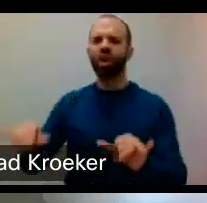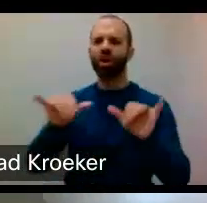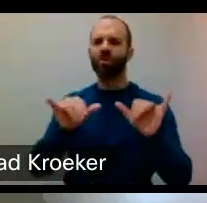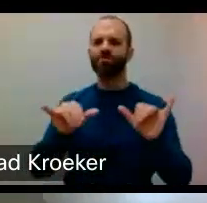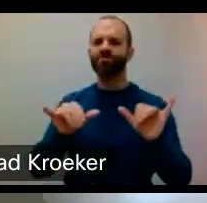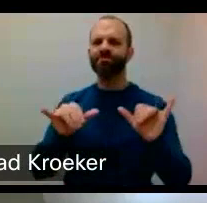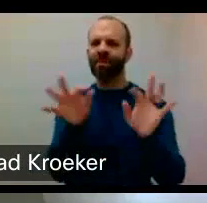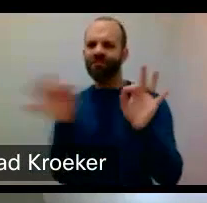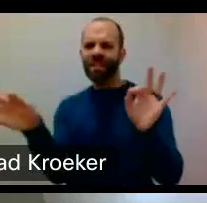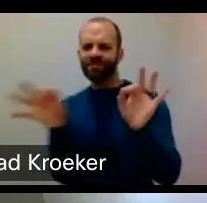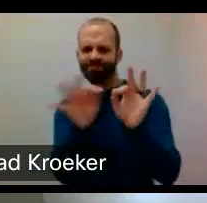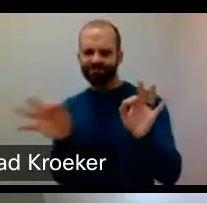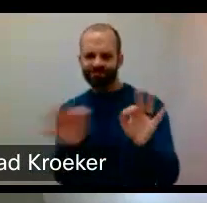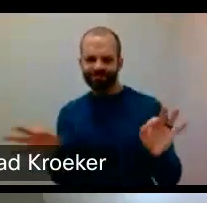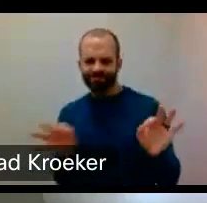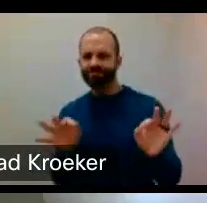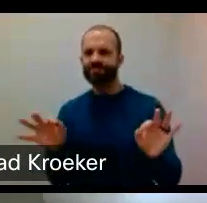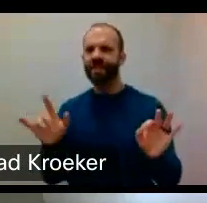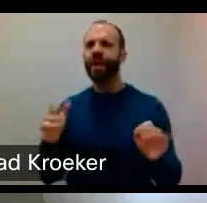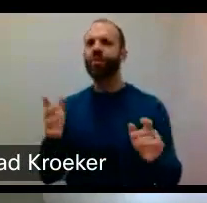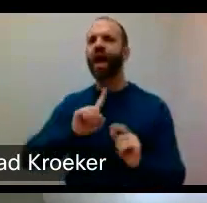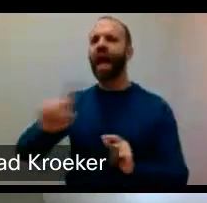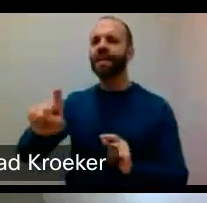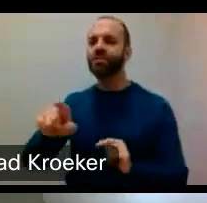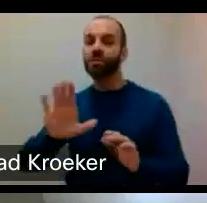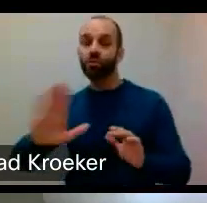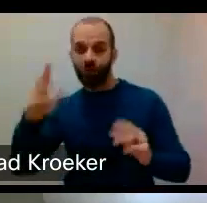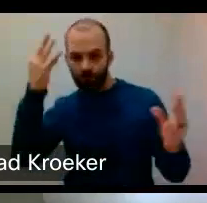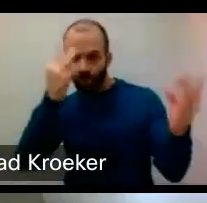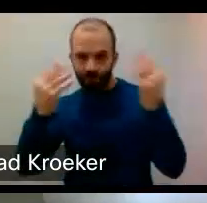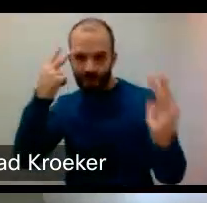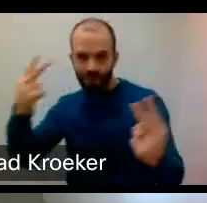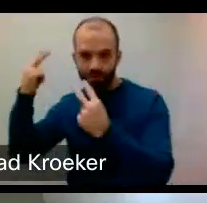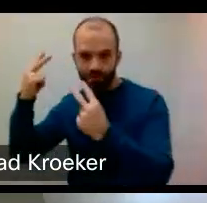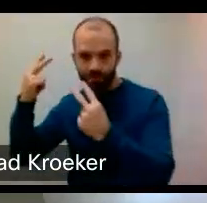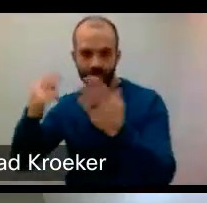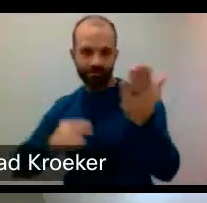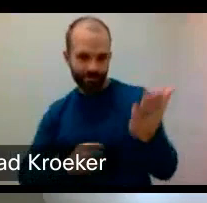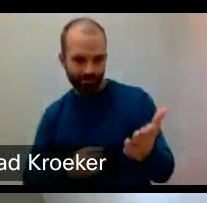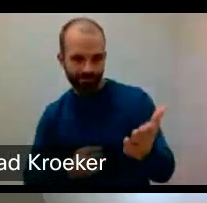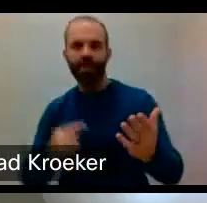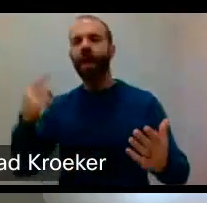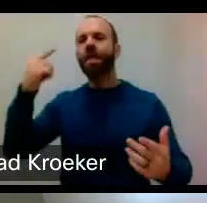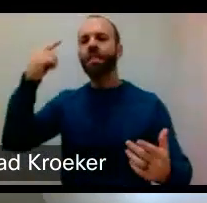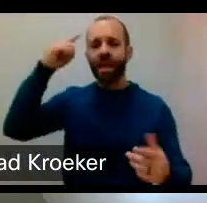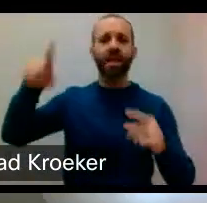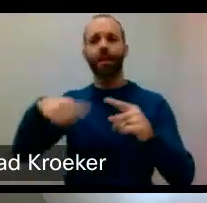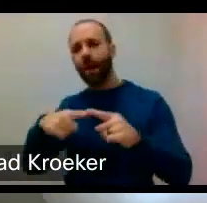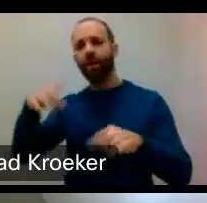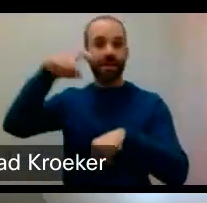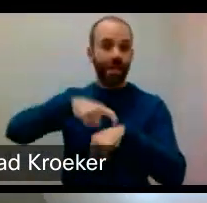to ask for your reflections on something. And it might look like this. Think about a time when.